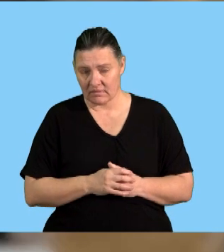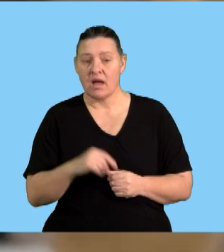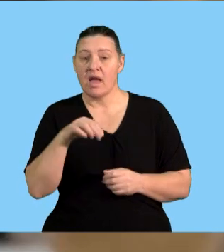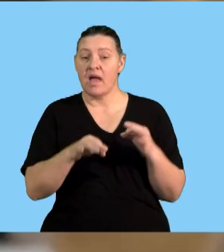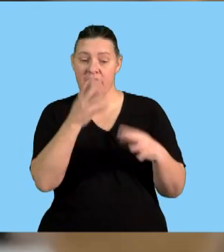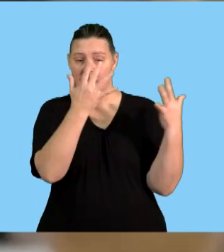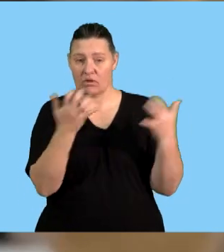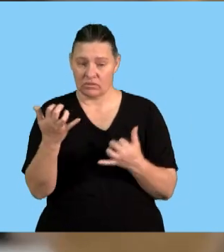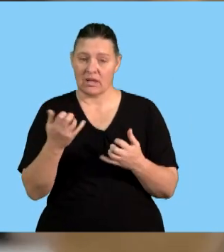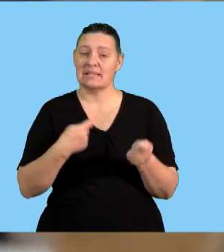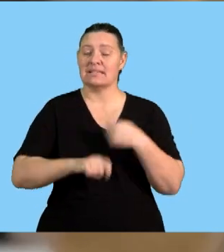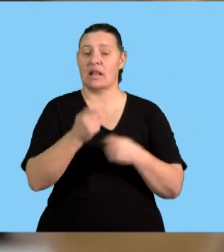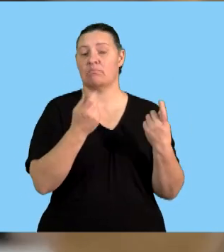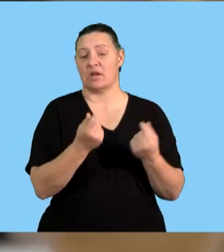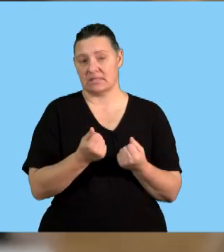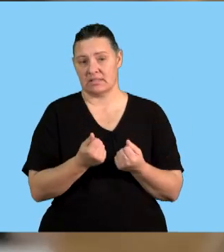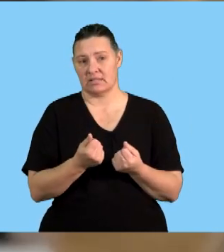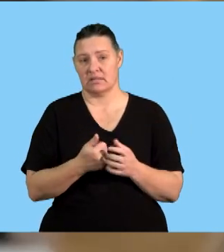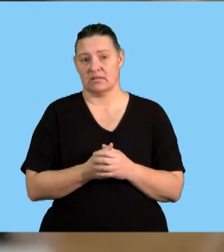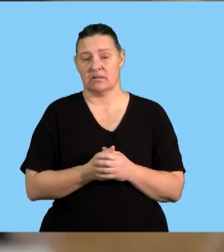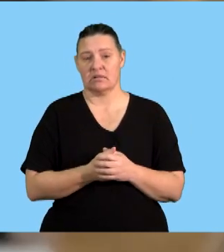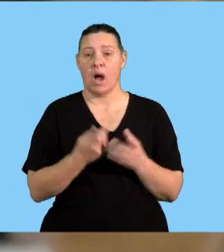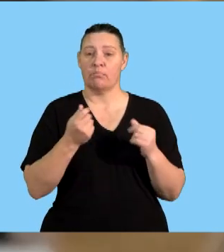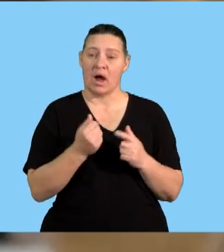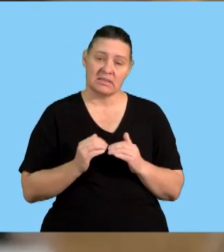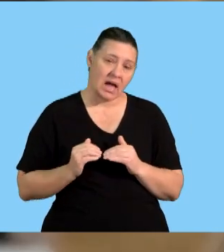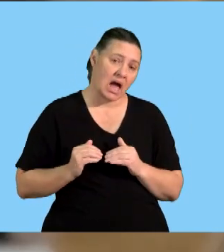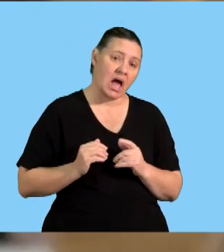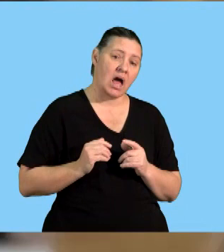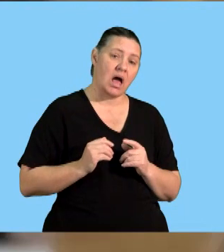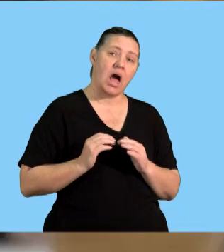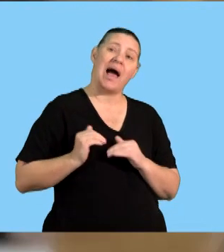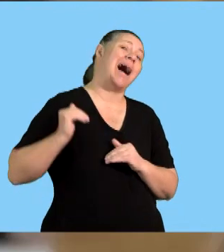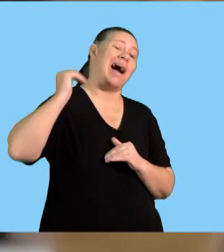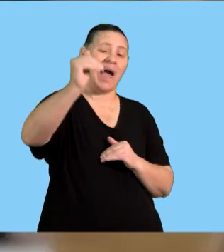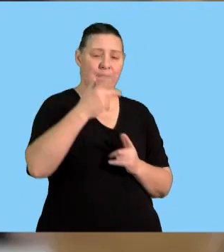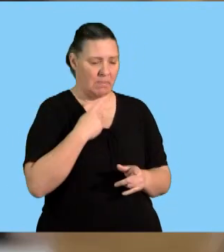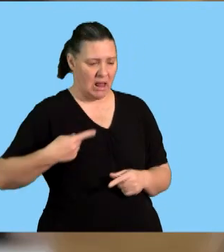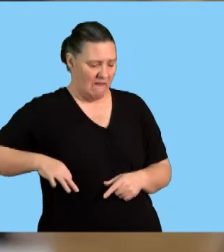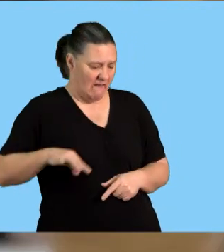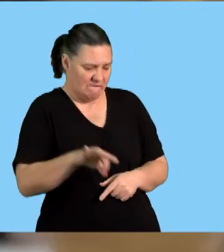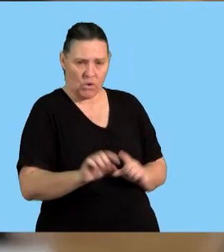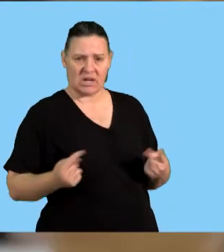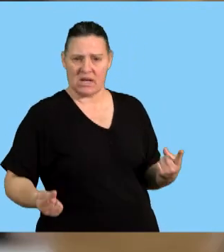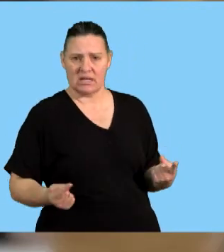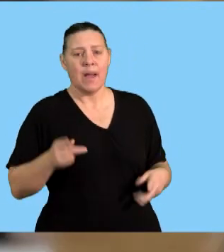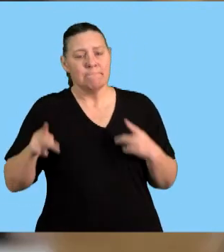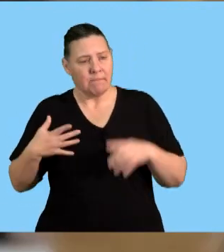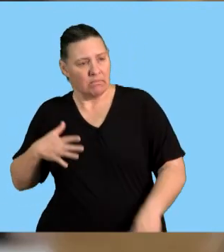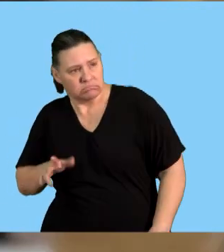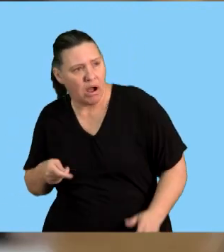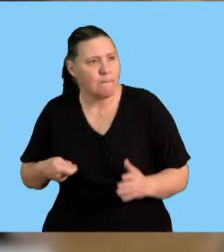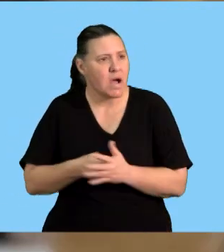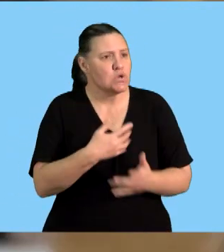you calculate a selling price, you must not price yourself out of the market. People still need to be able